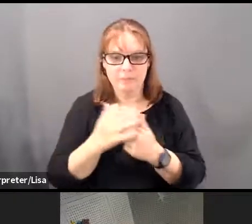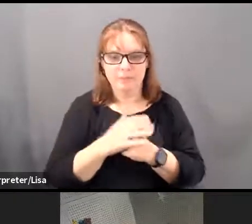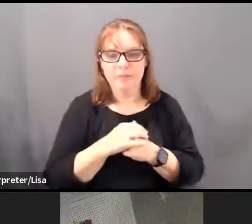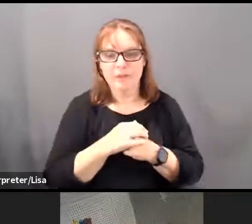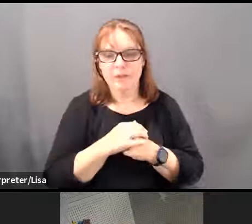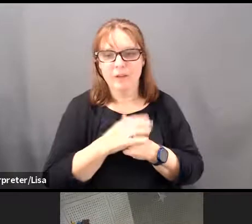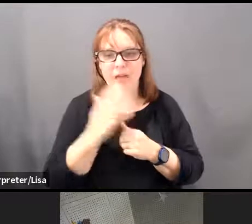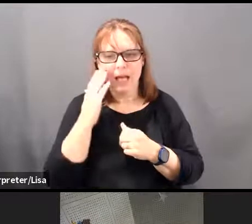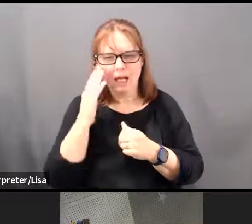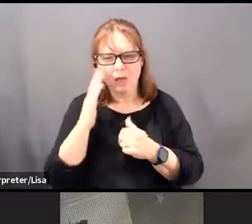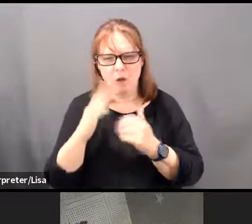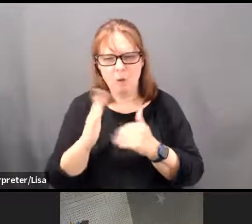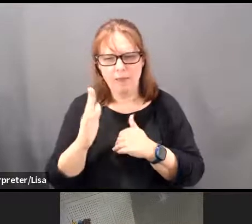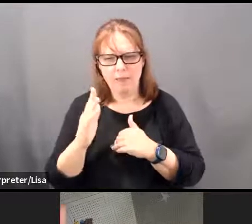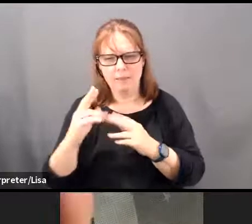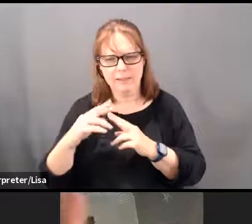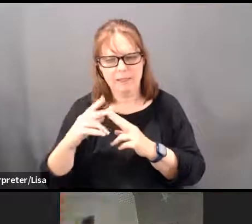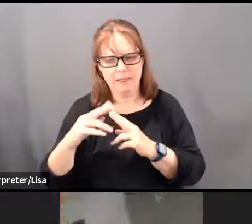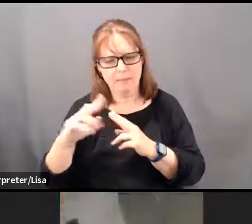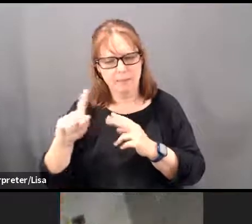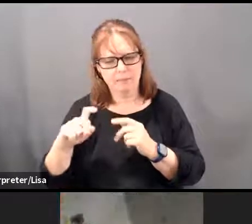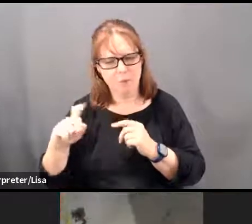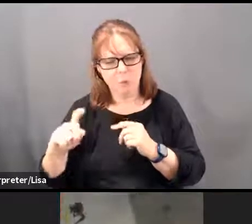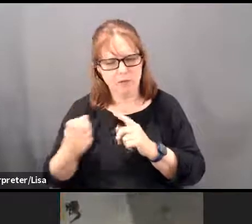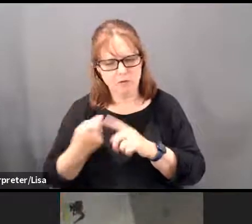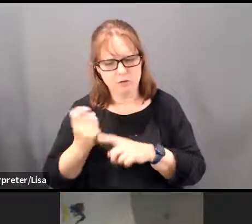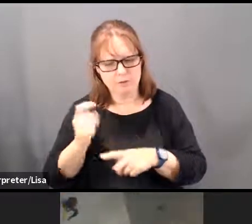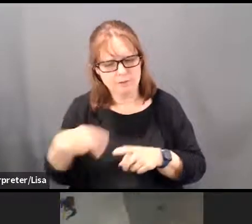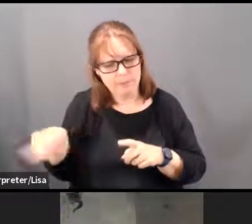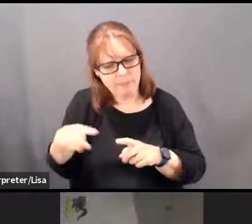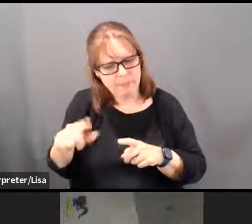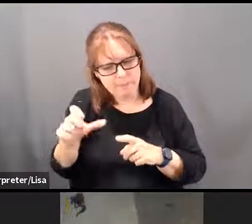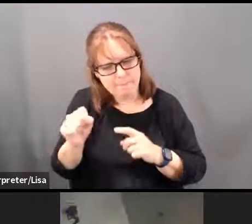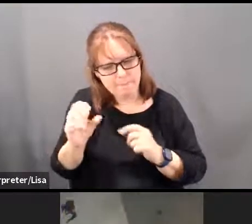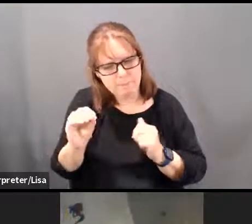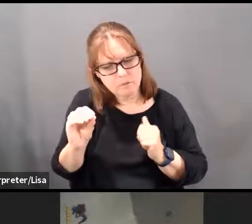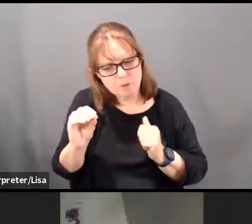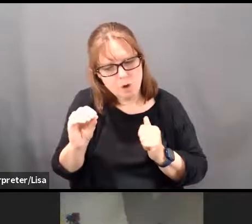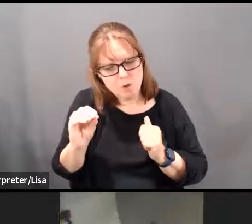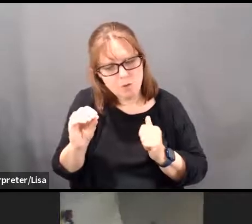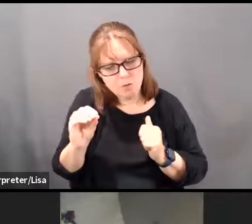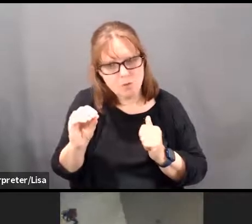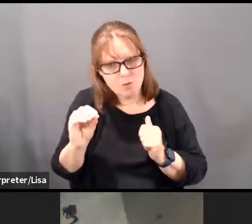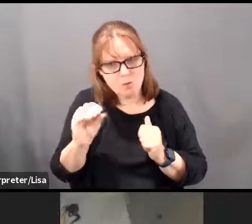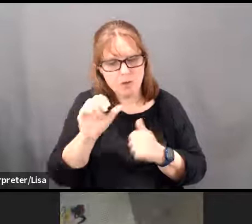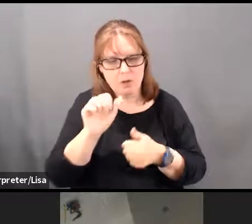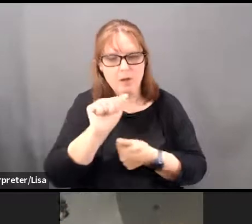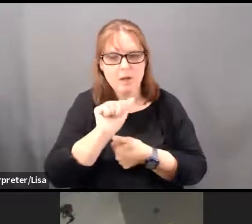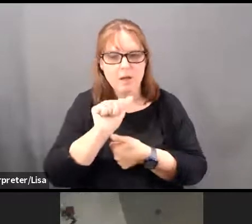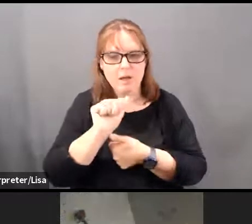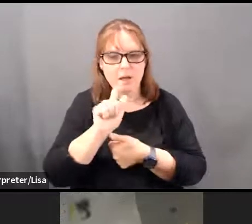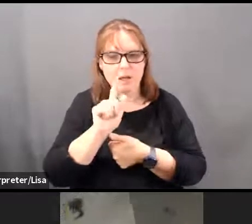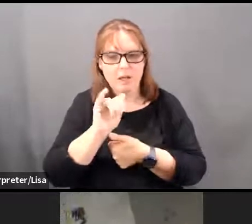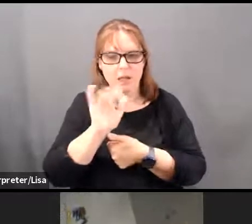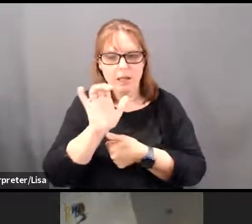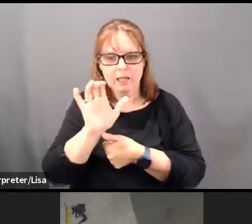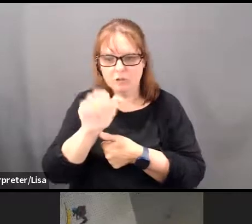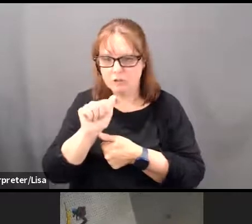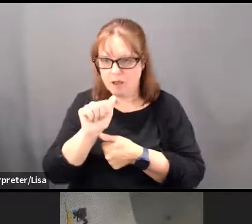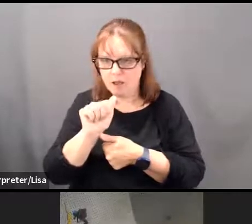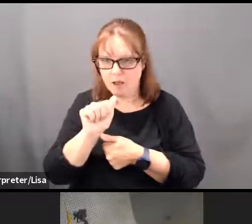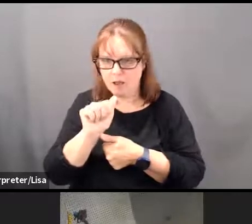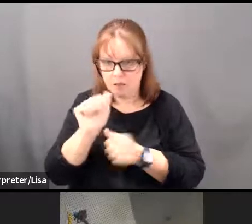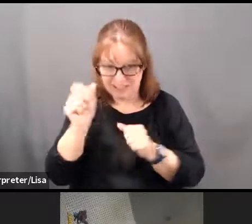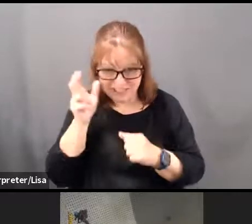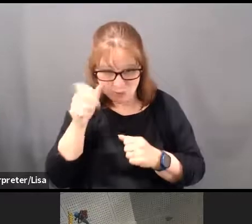know, at least a couple of questions from them. So I'm trying to see if I can get Alicia. I believe Alicia is here. Can you hear